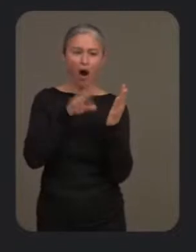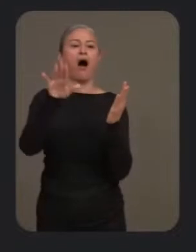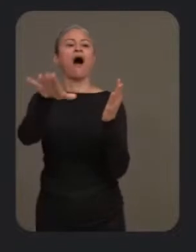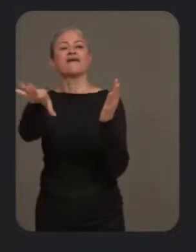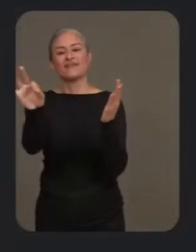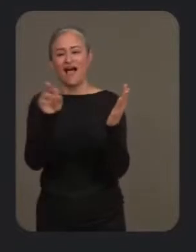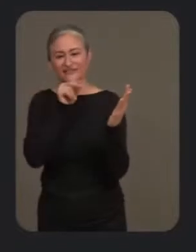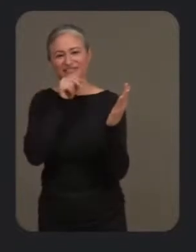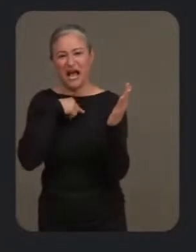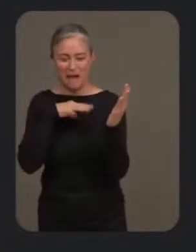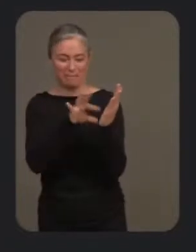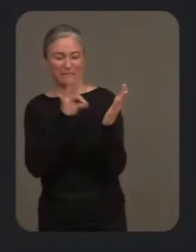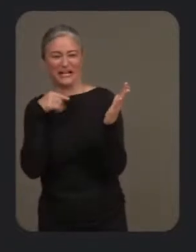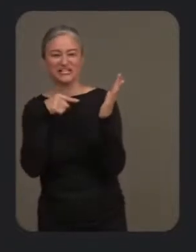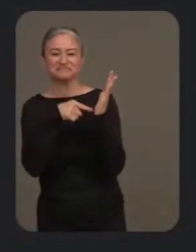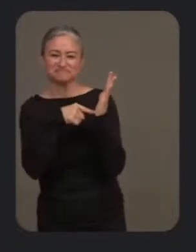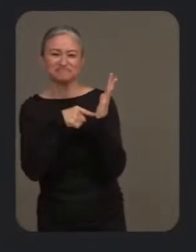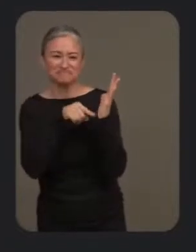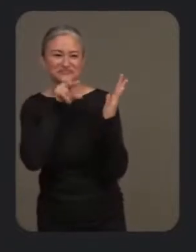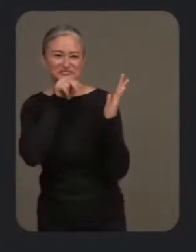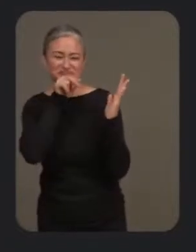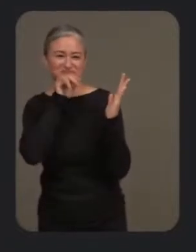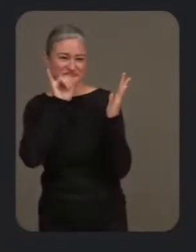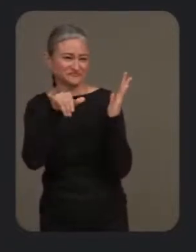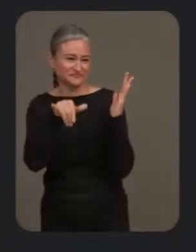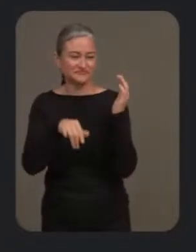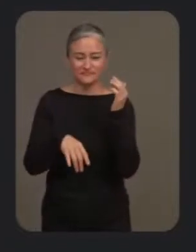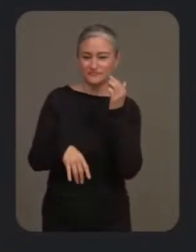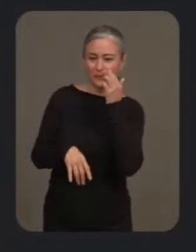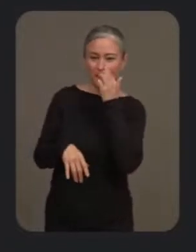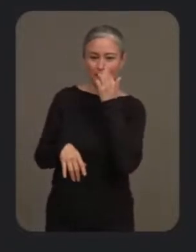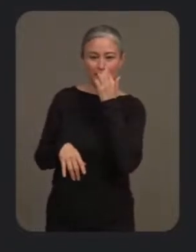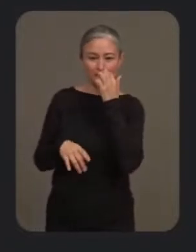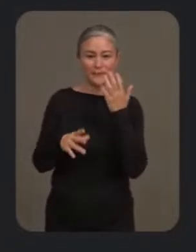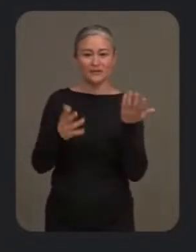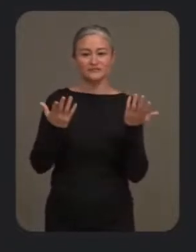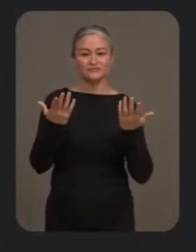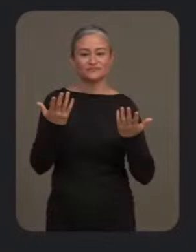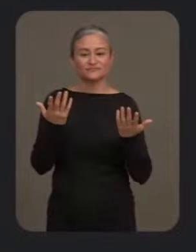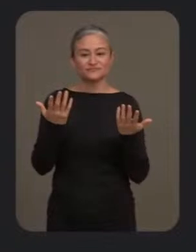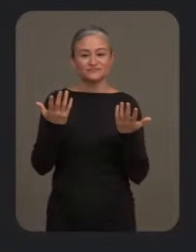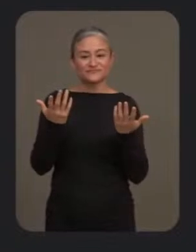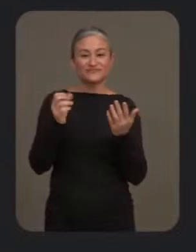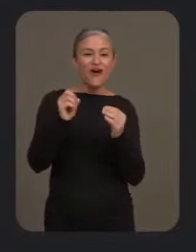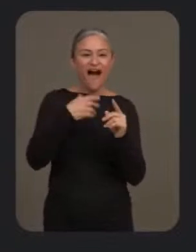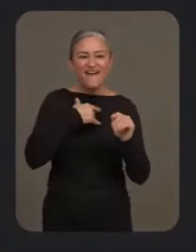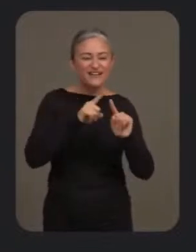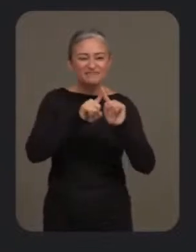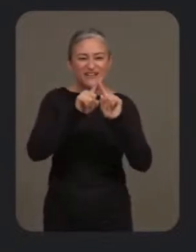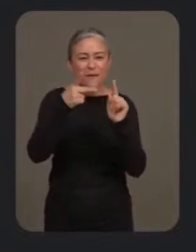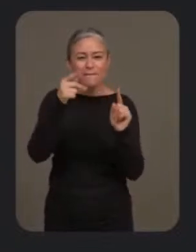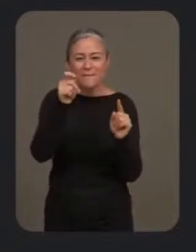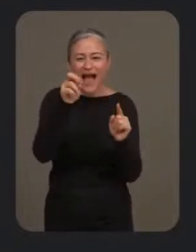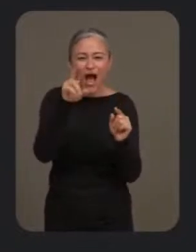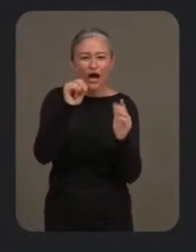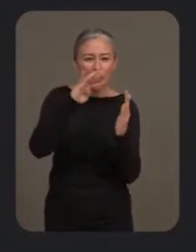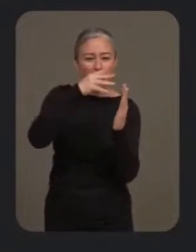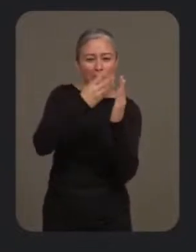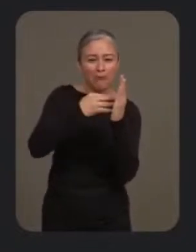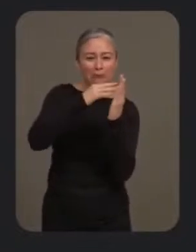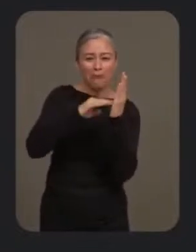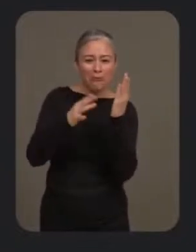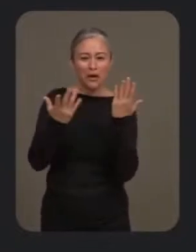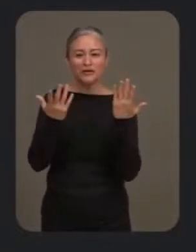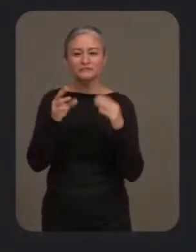right, there he is. I got some ducks. OK, cool. And then pattern-wise, we got a bunch of different patterns you can pick. I'm going to pick Mosaic. That's